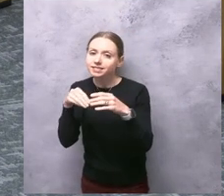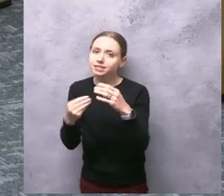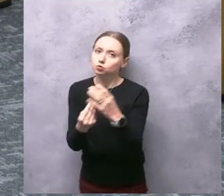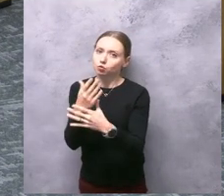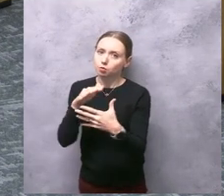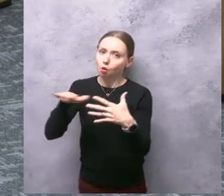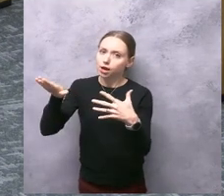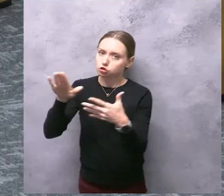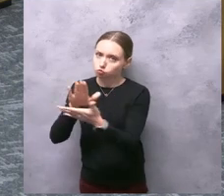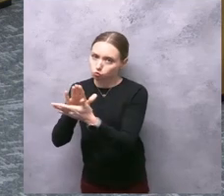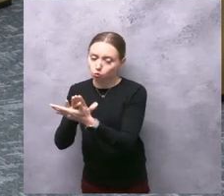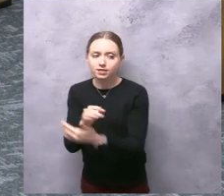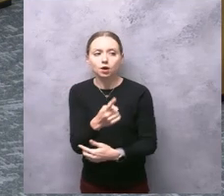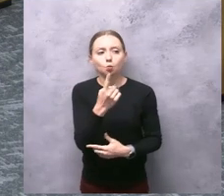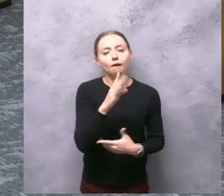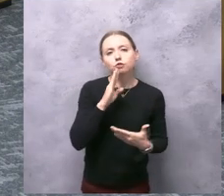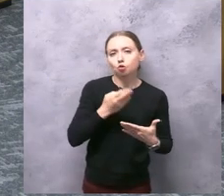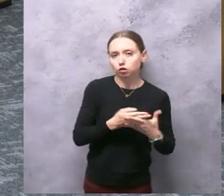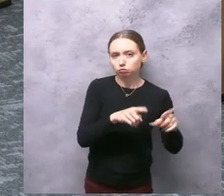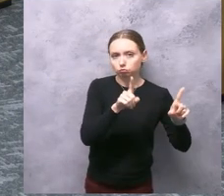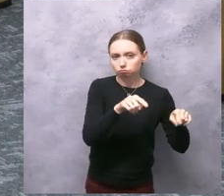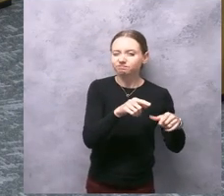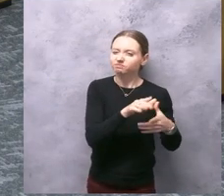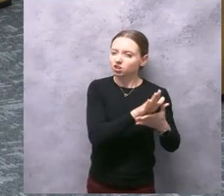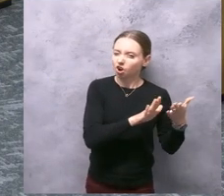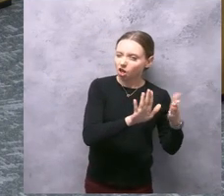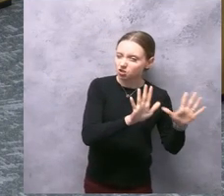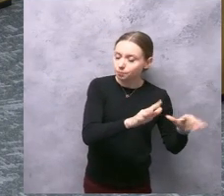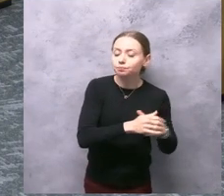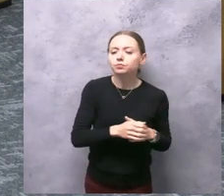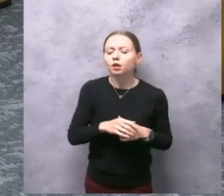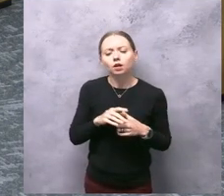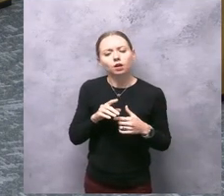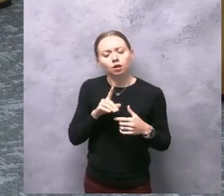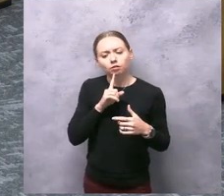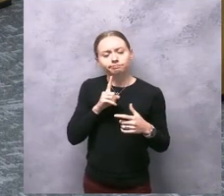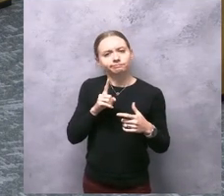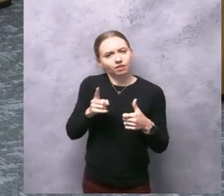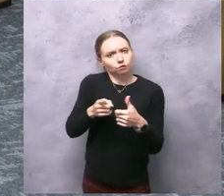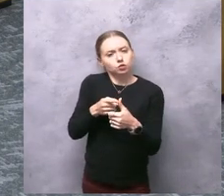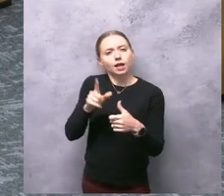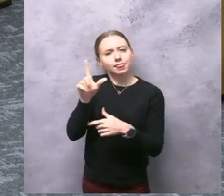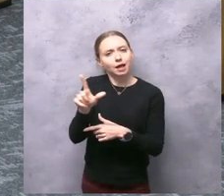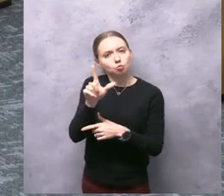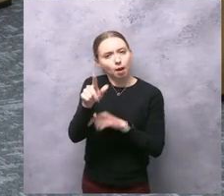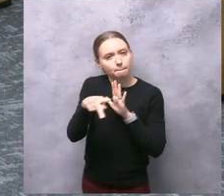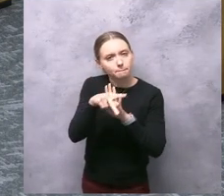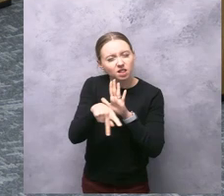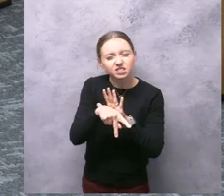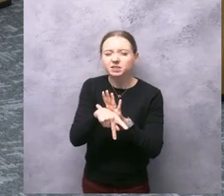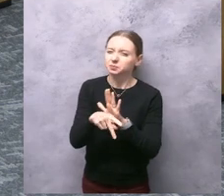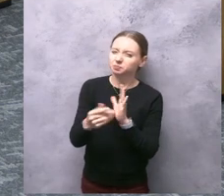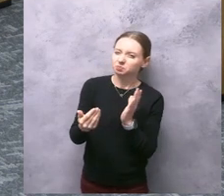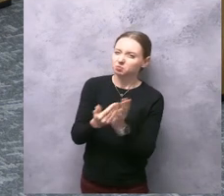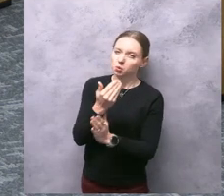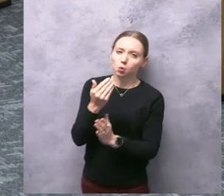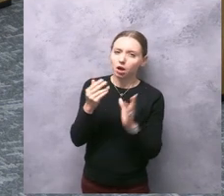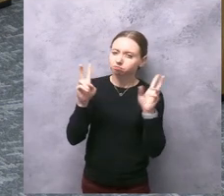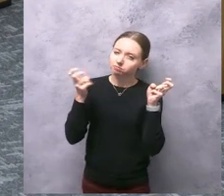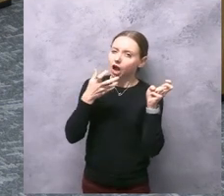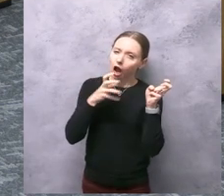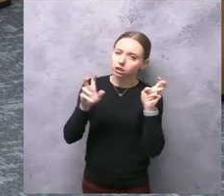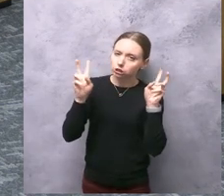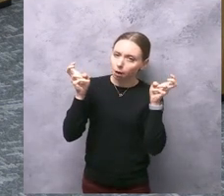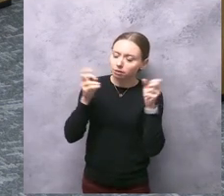college. Start quickly with library policies, a hot button issue, HB 900.